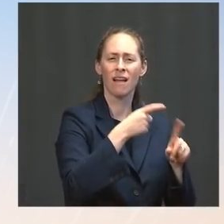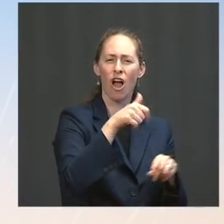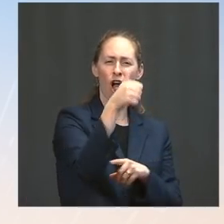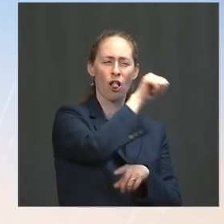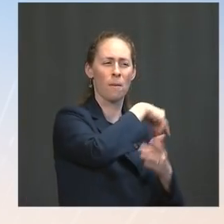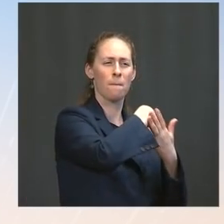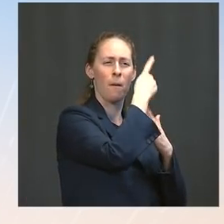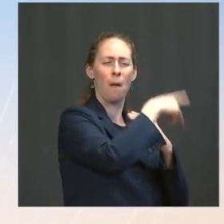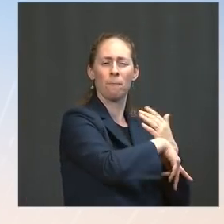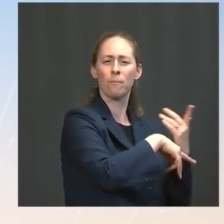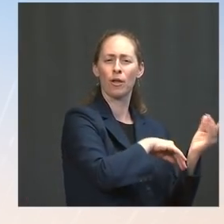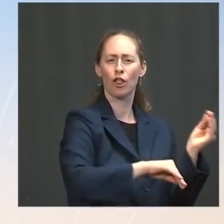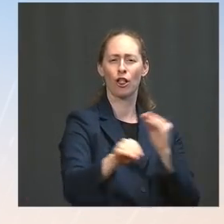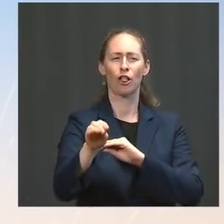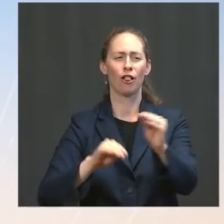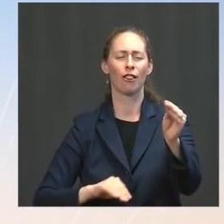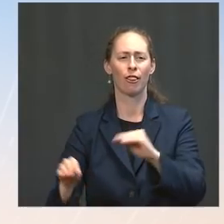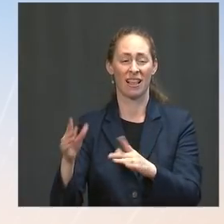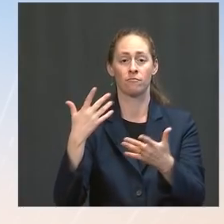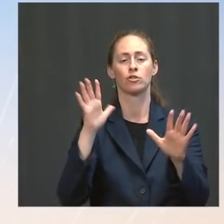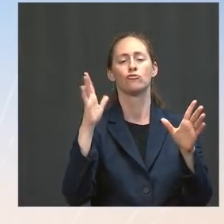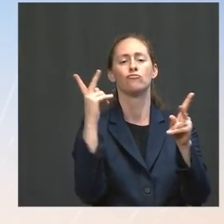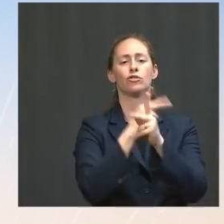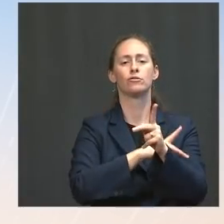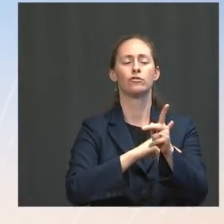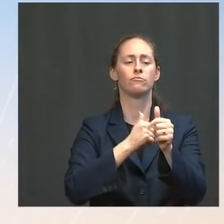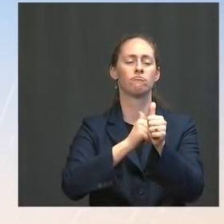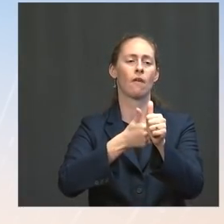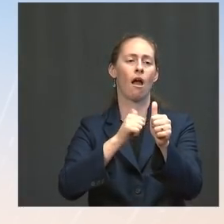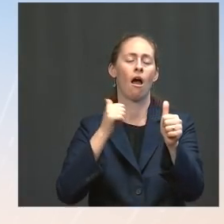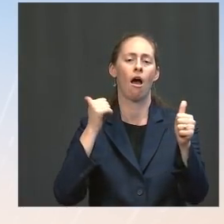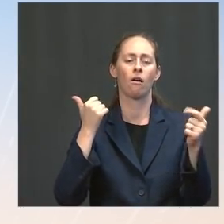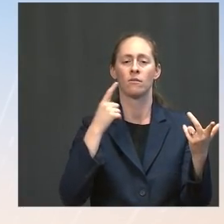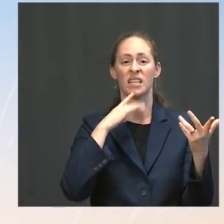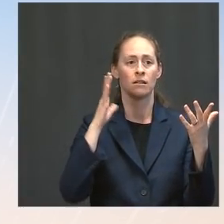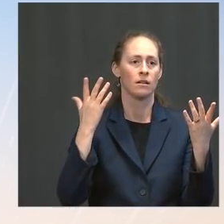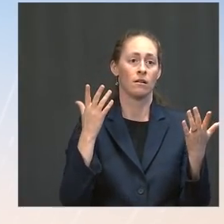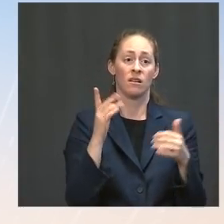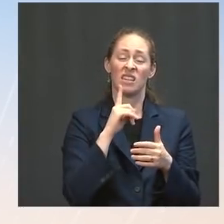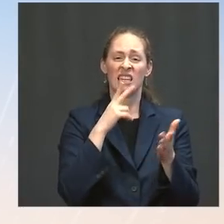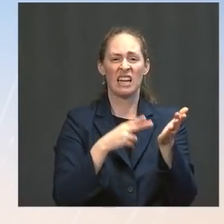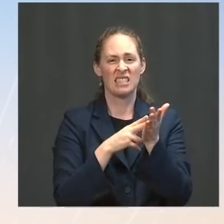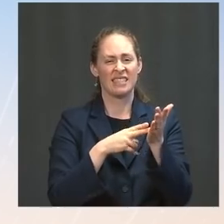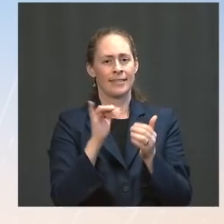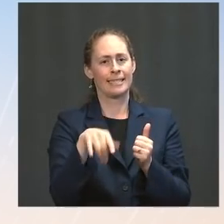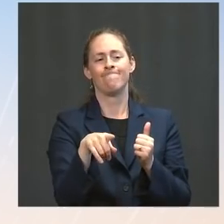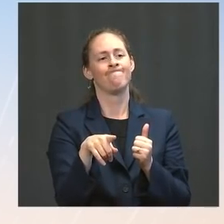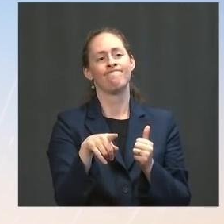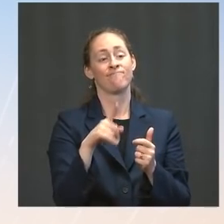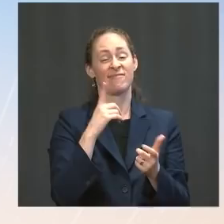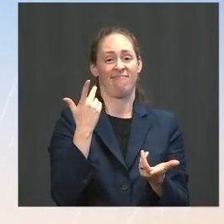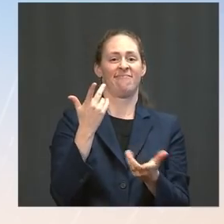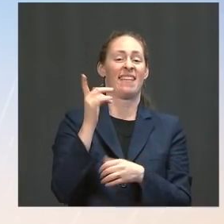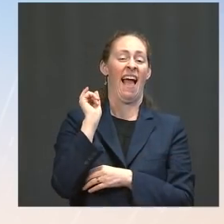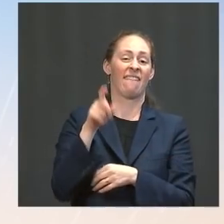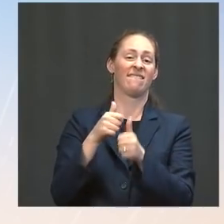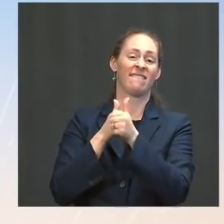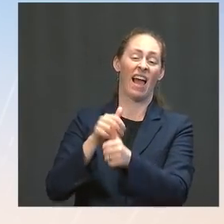planning to make a trip to Afghanistan at this time? I don't have any more information on that, no. And have you learned anything about